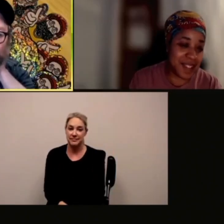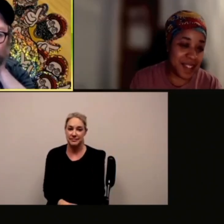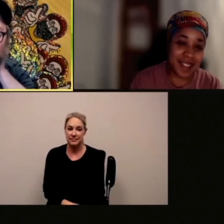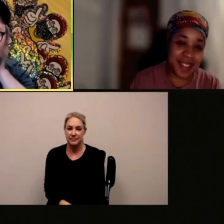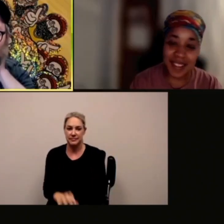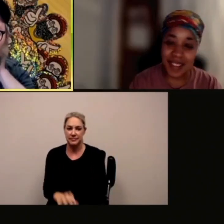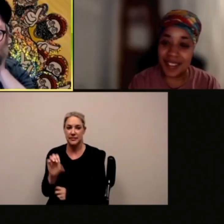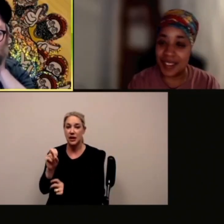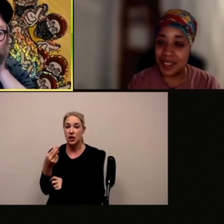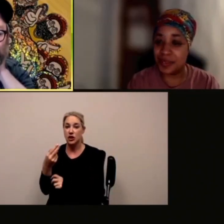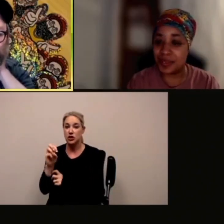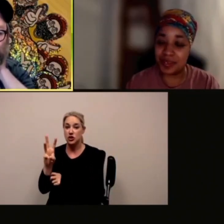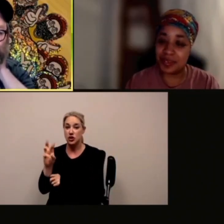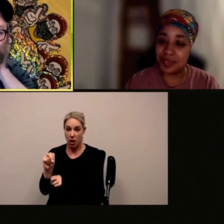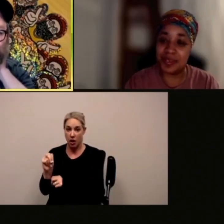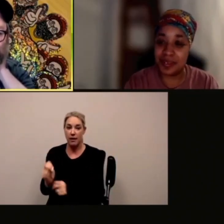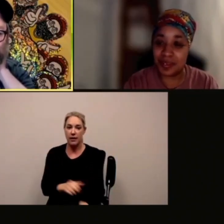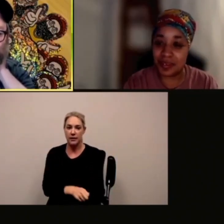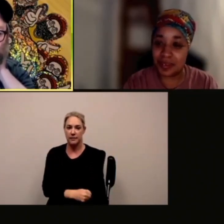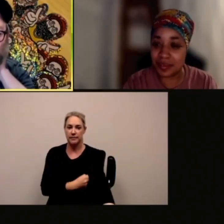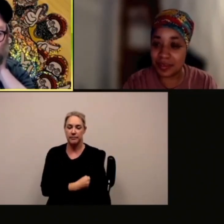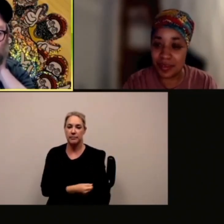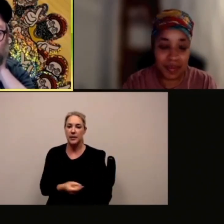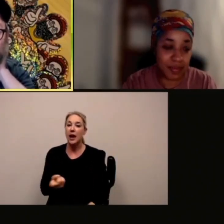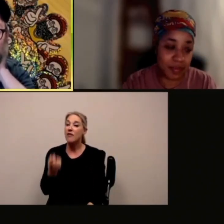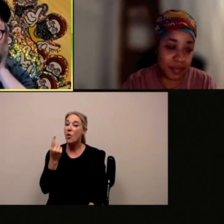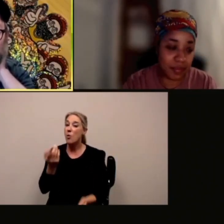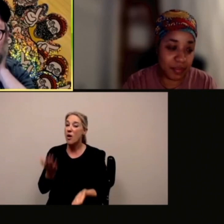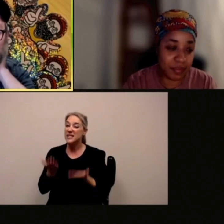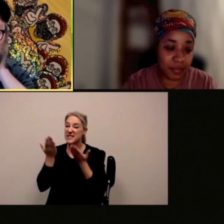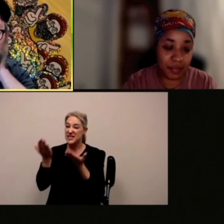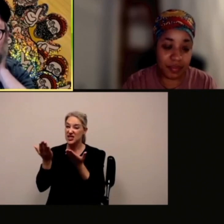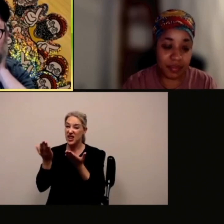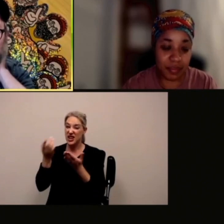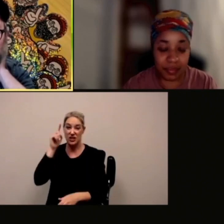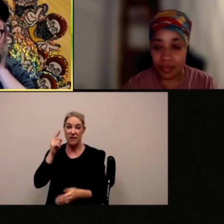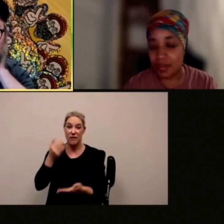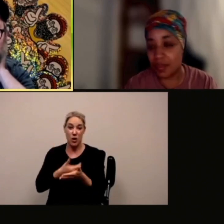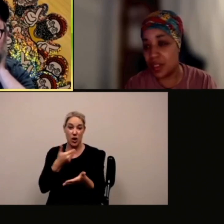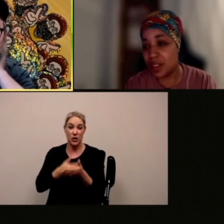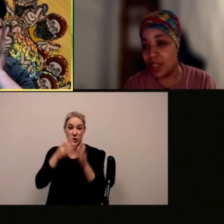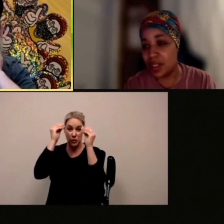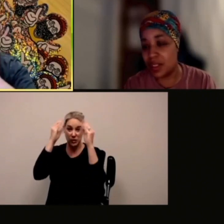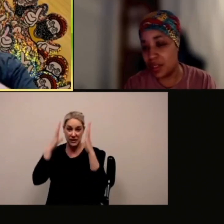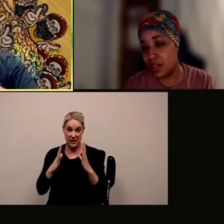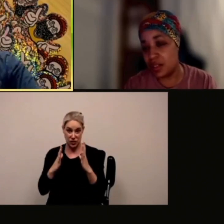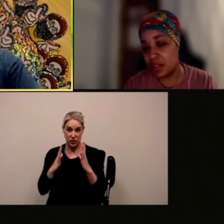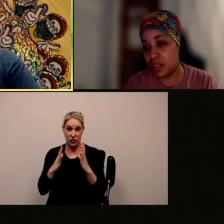I think if I had one suggestion for any new teacher, that is try